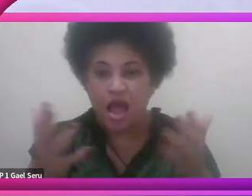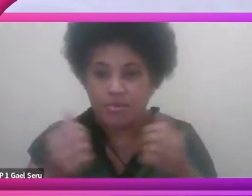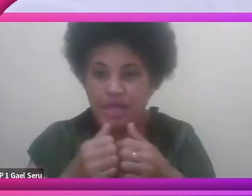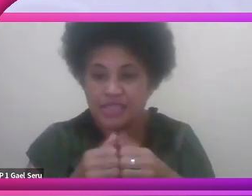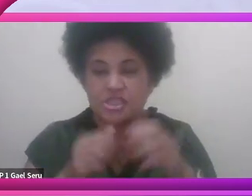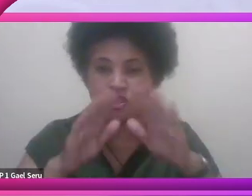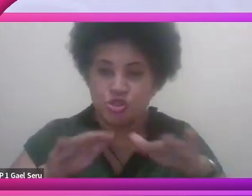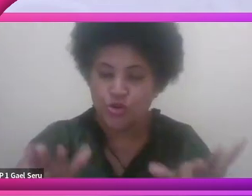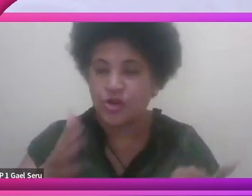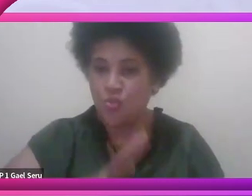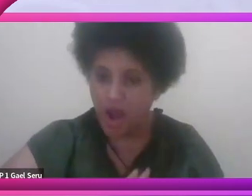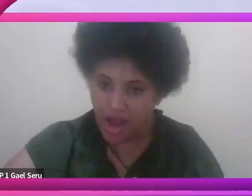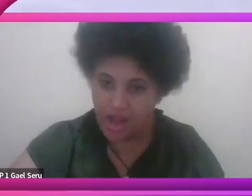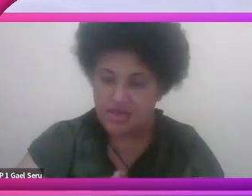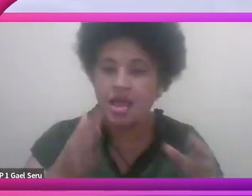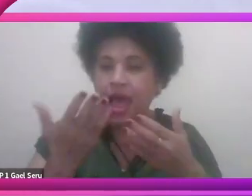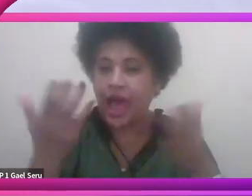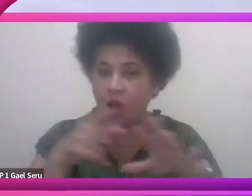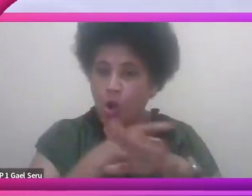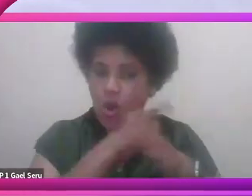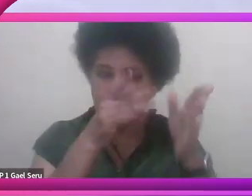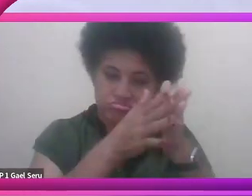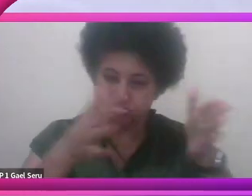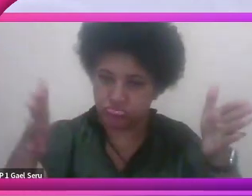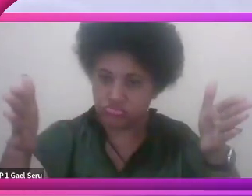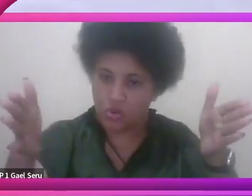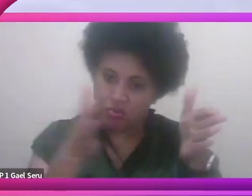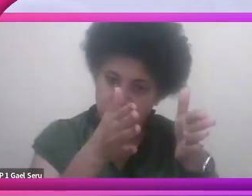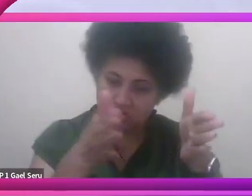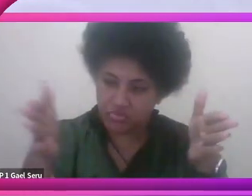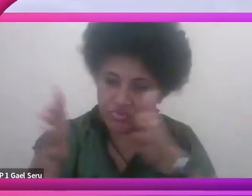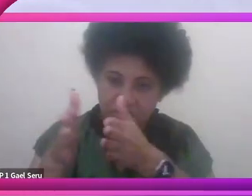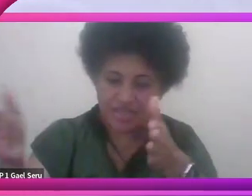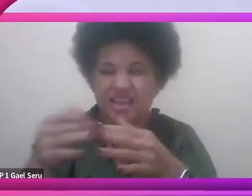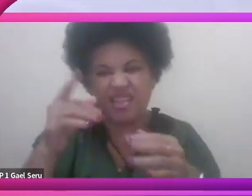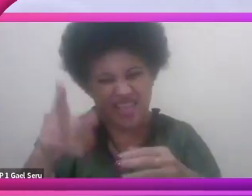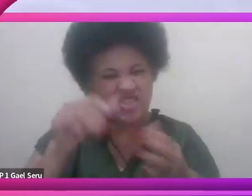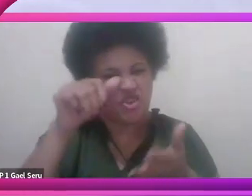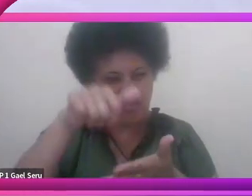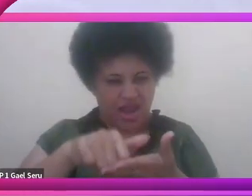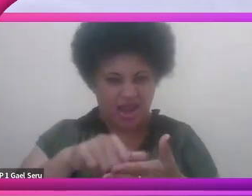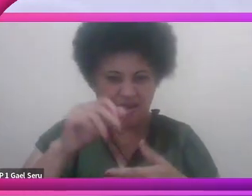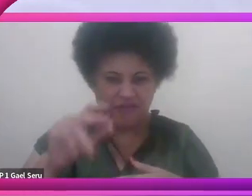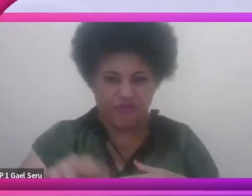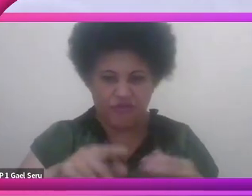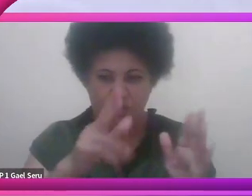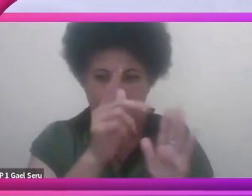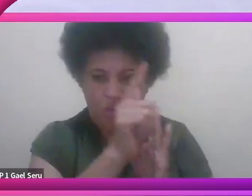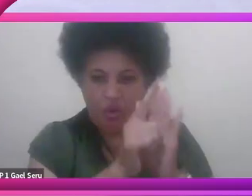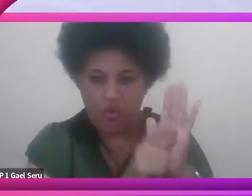they want, and the time they want. Also, it's a right for international law where